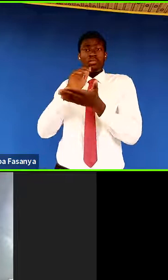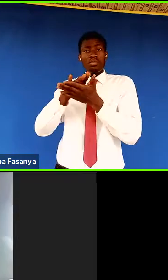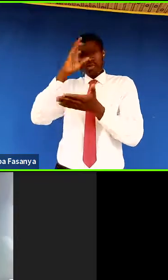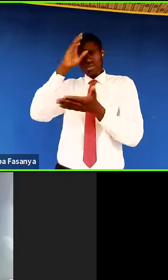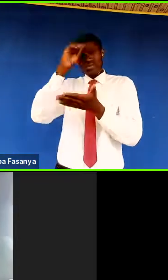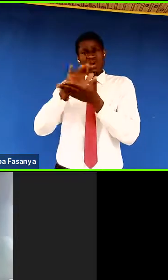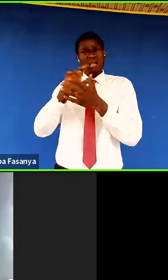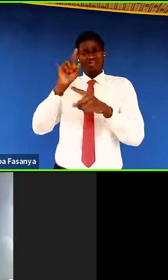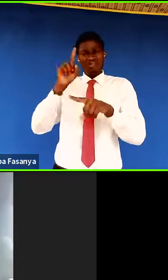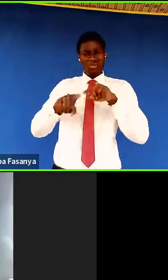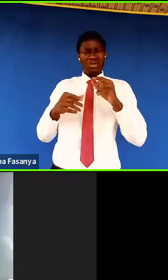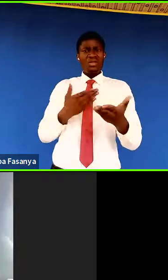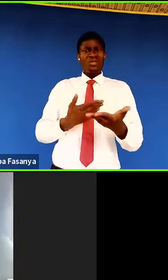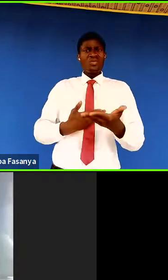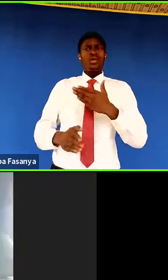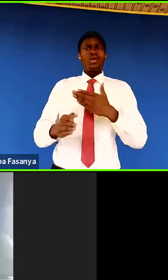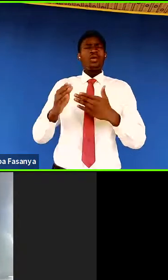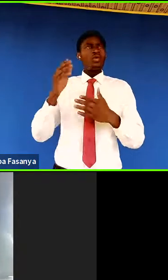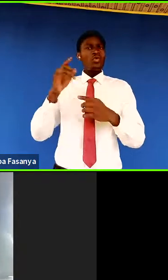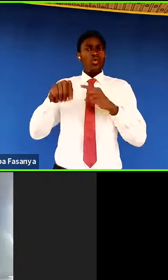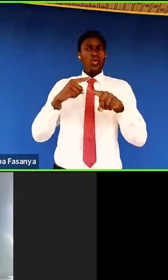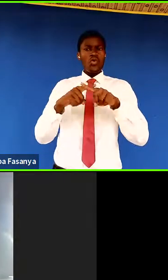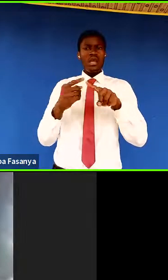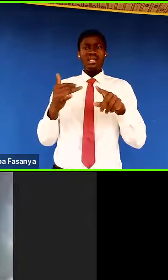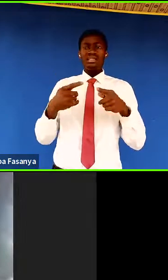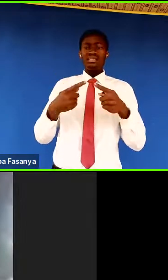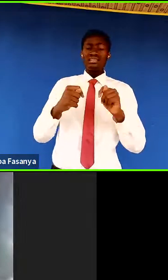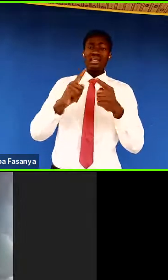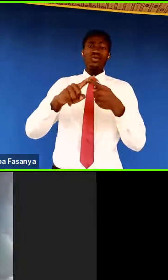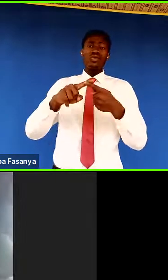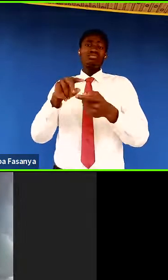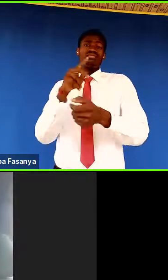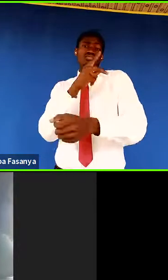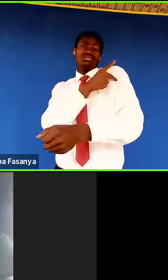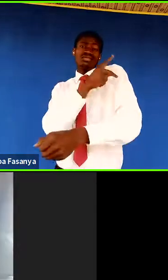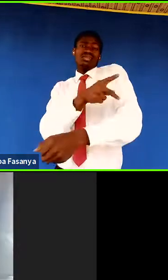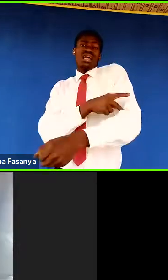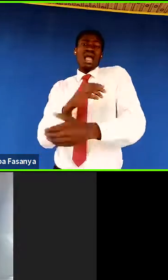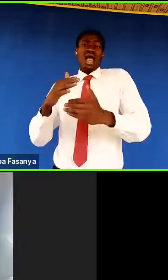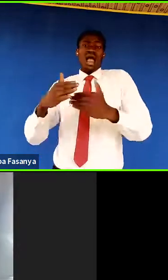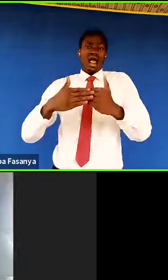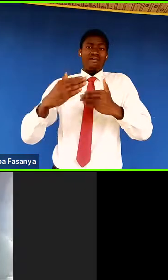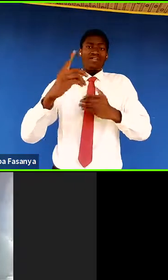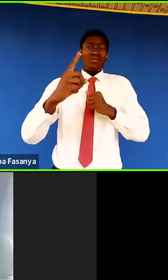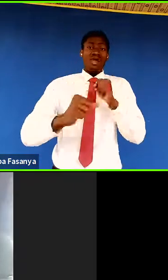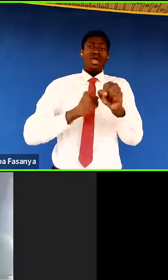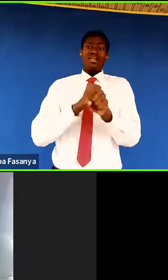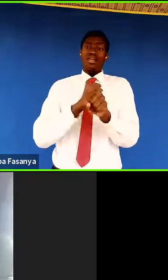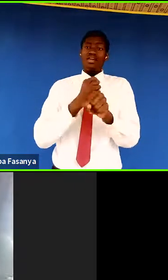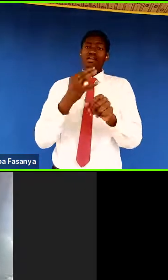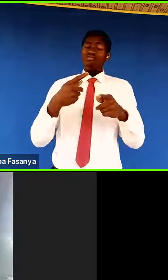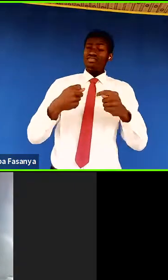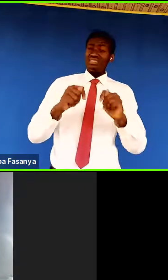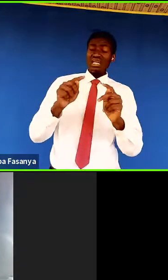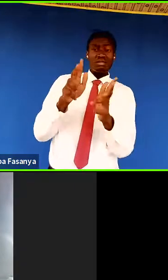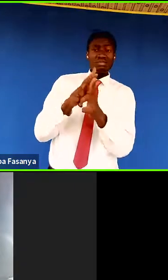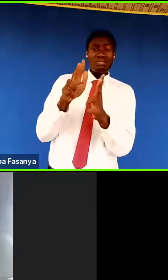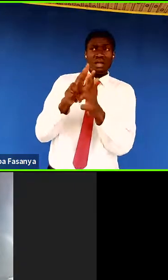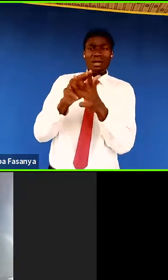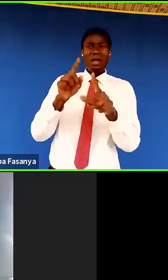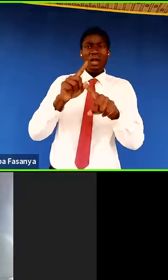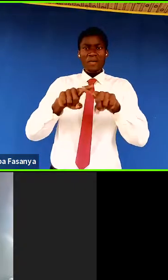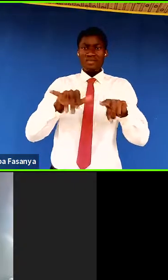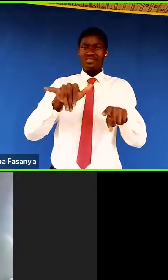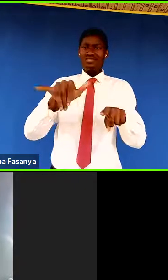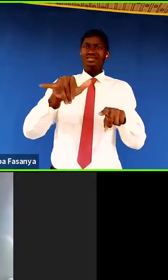conceive, that means trying to get pregnant after 1 year of trying, you say there is infertility. All right. And